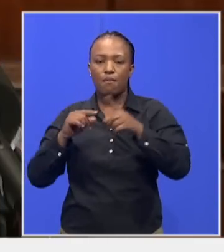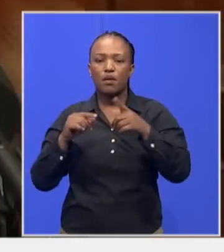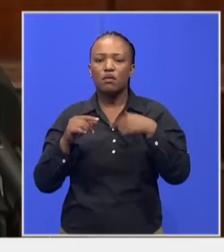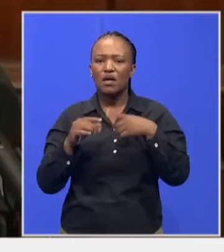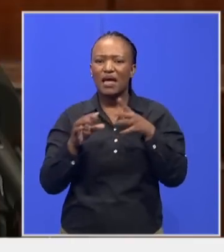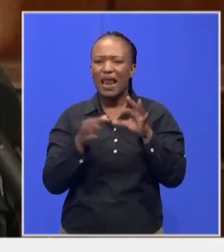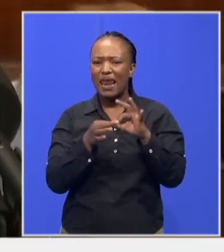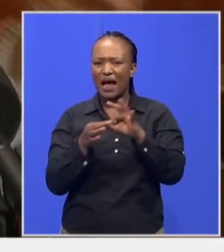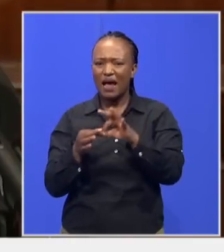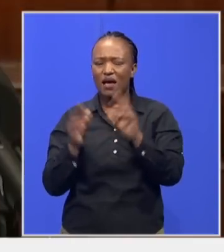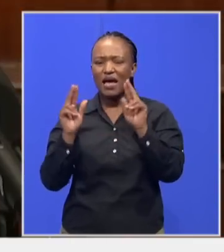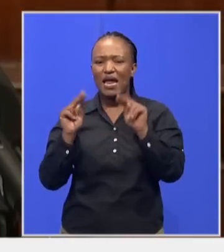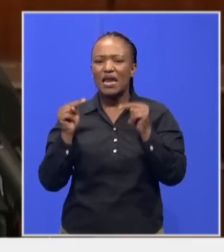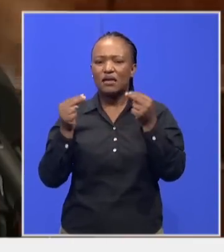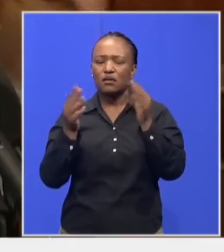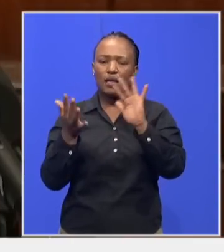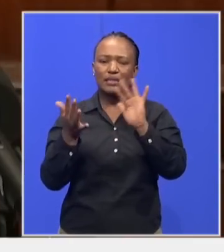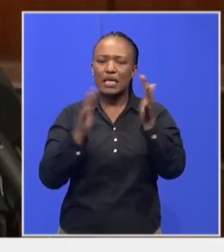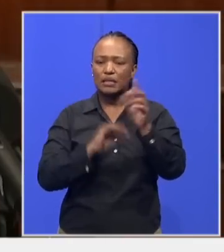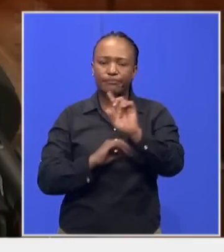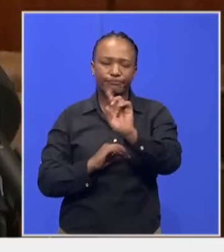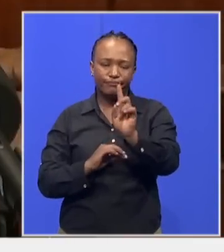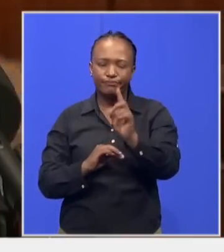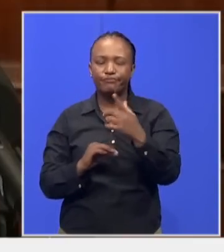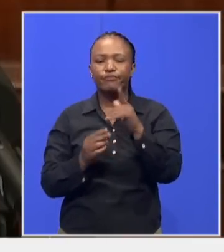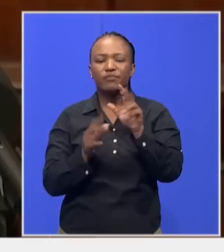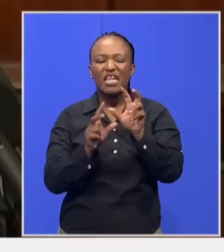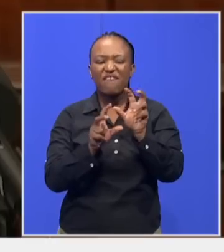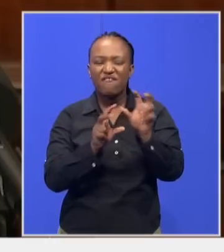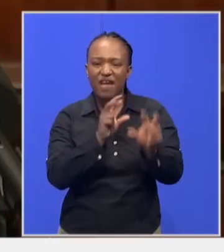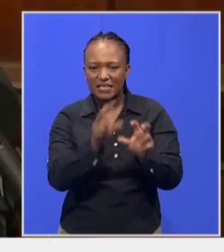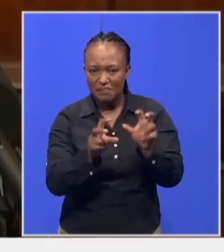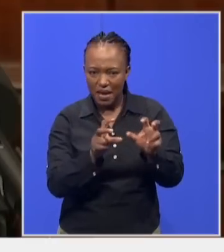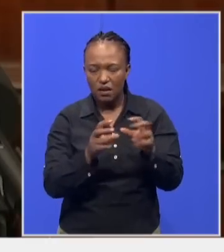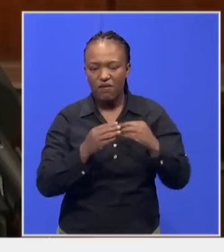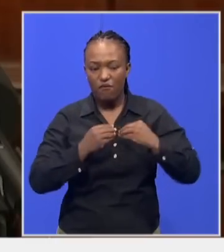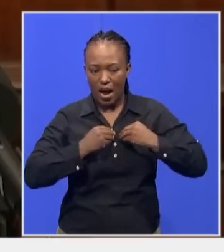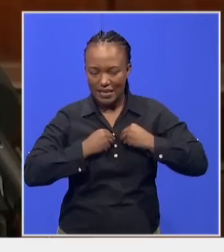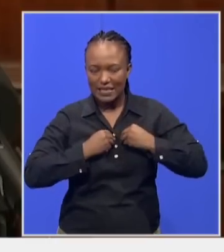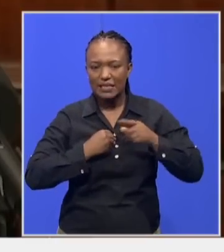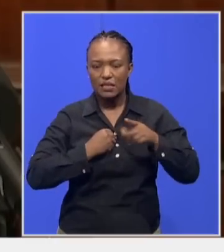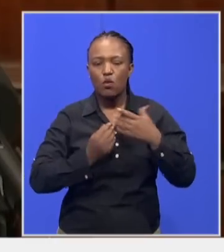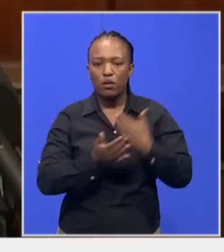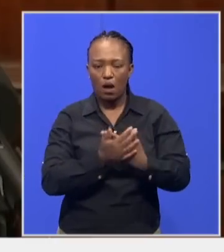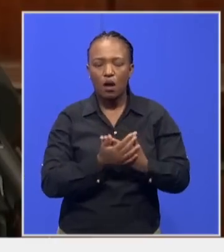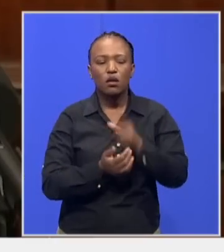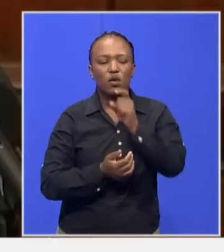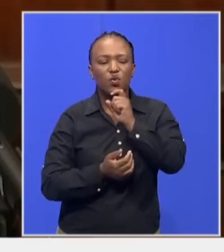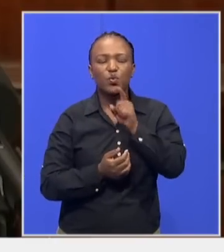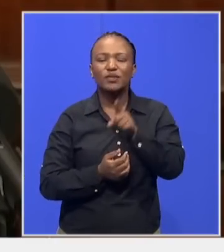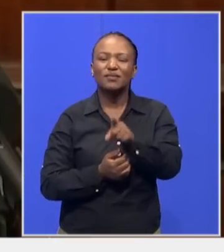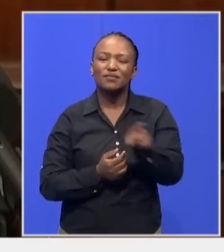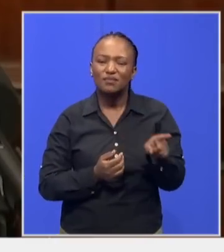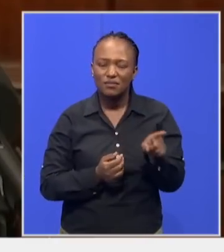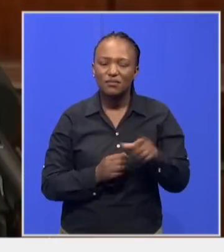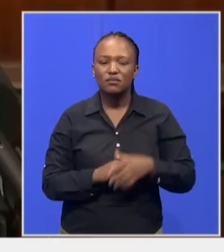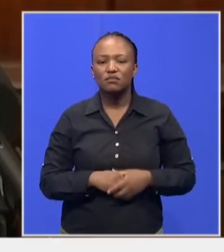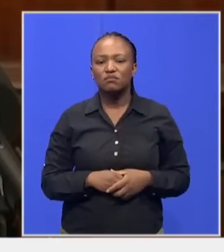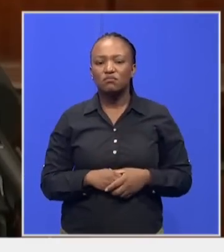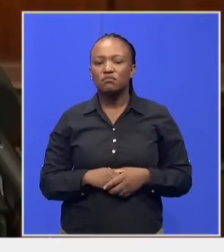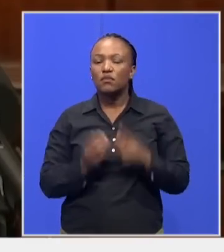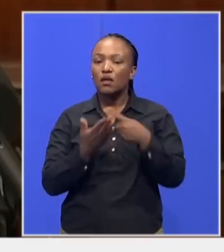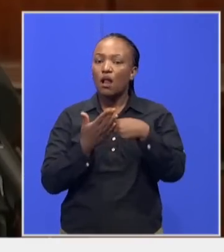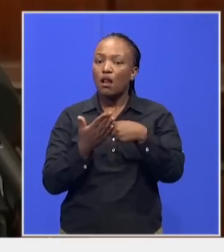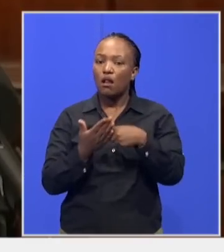disaster. It's about the investments that we must make into this asset to be able to extract all of this. Again, the conversation can't be